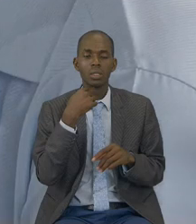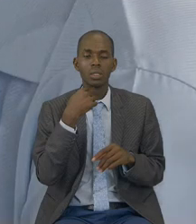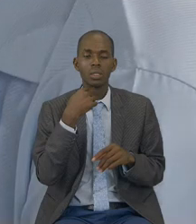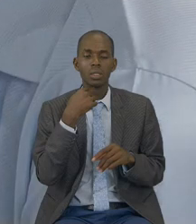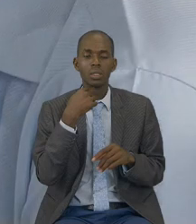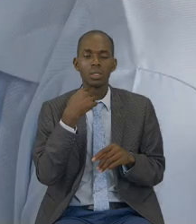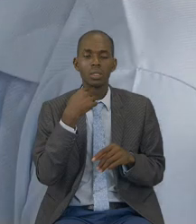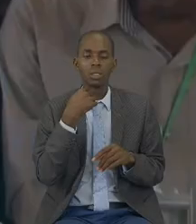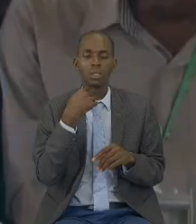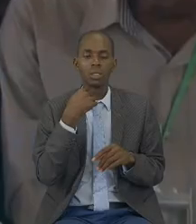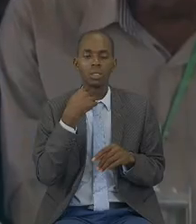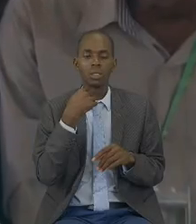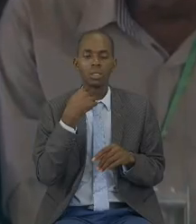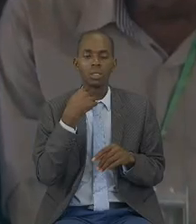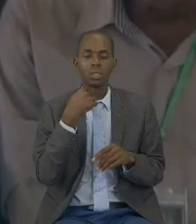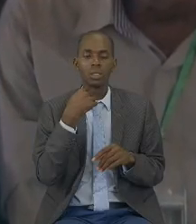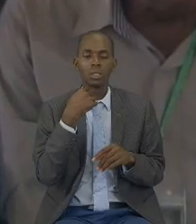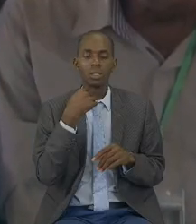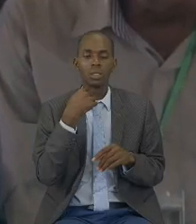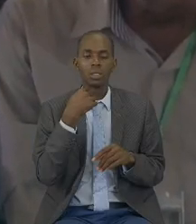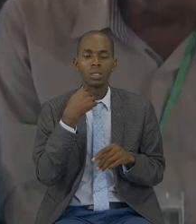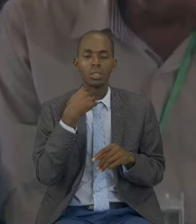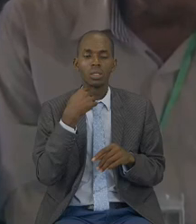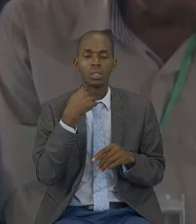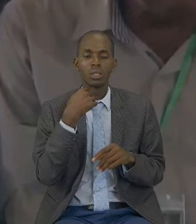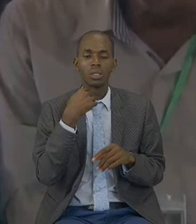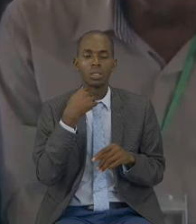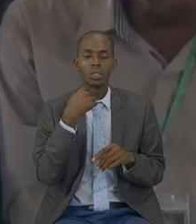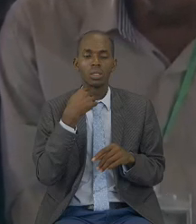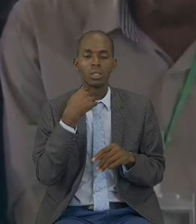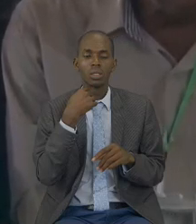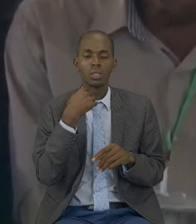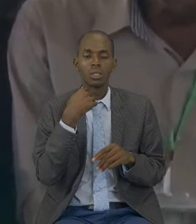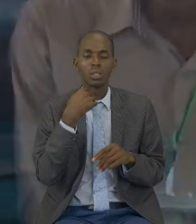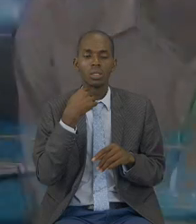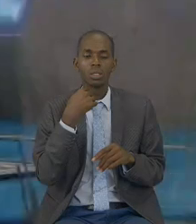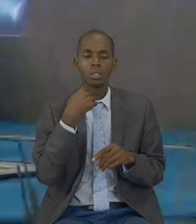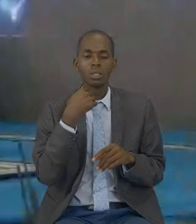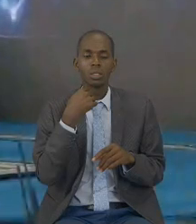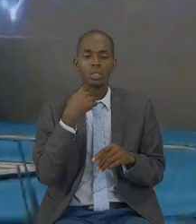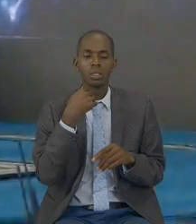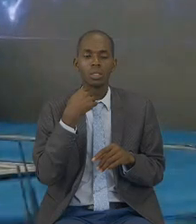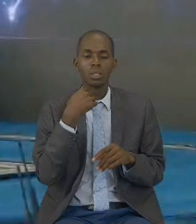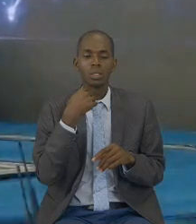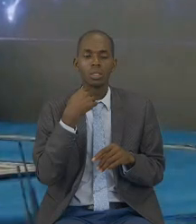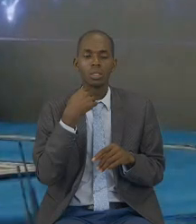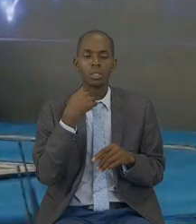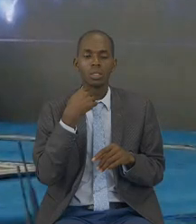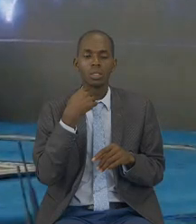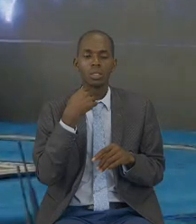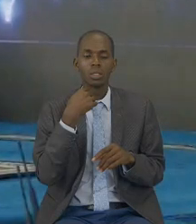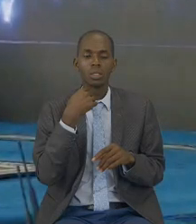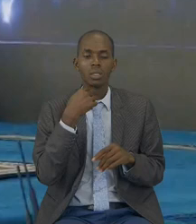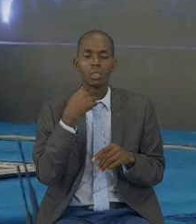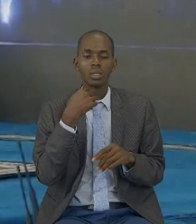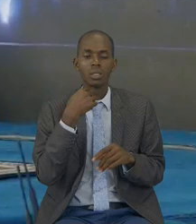not hearing the voice of God, with not hearing or having assurance from God, and just live your life from day to